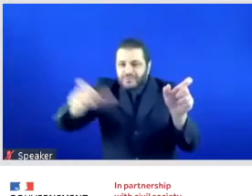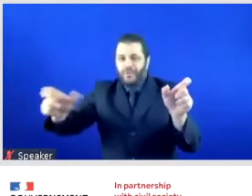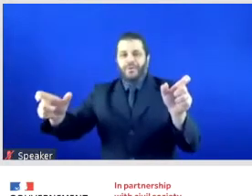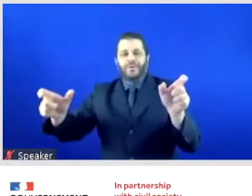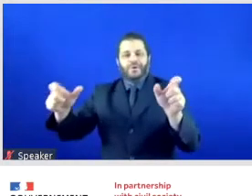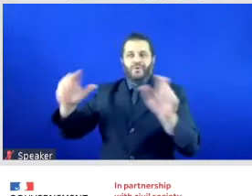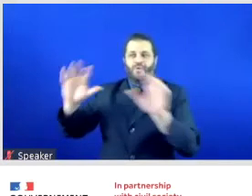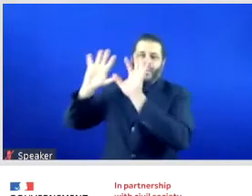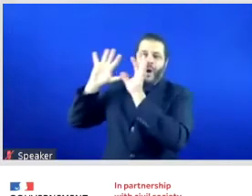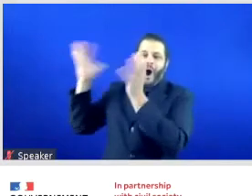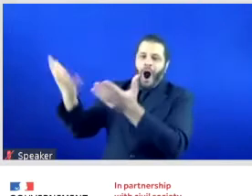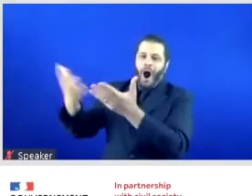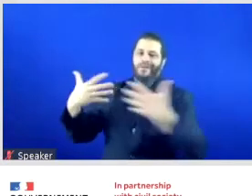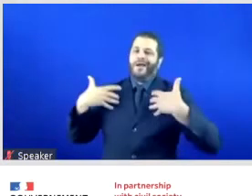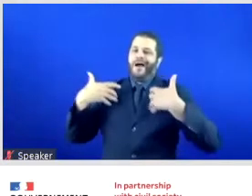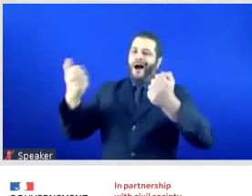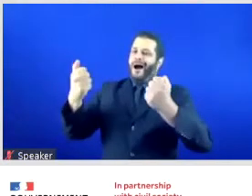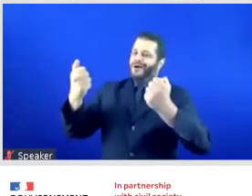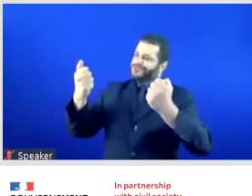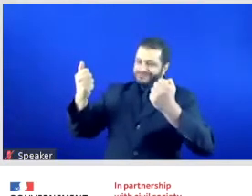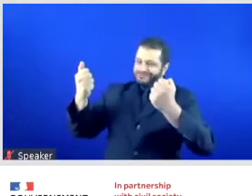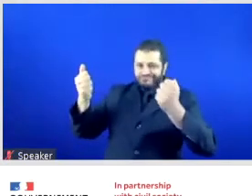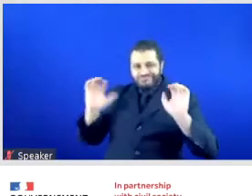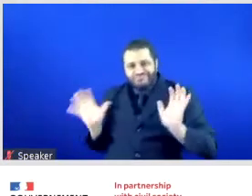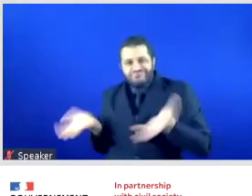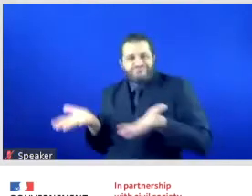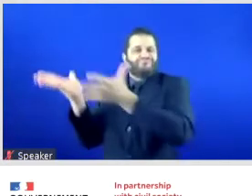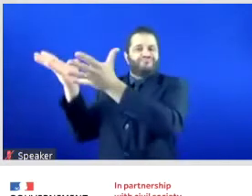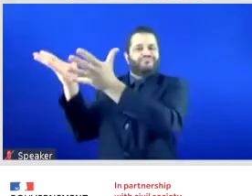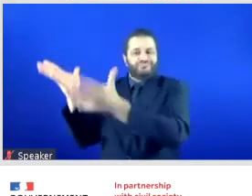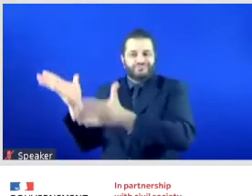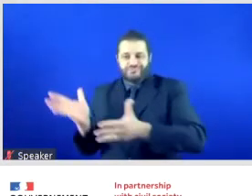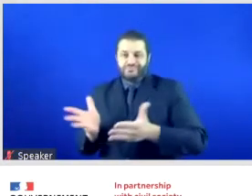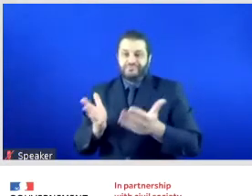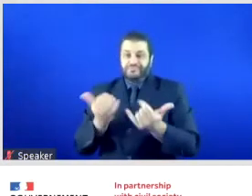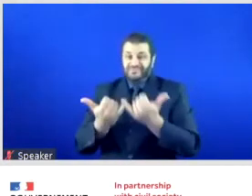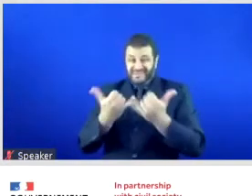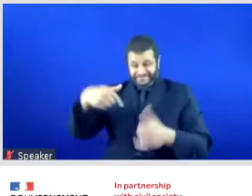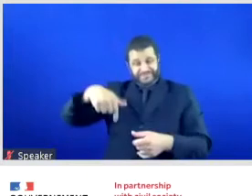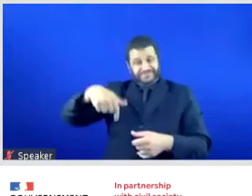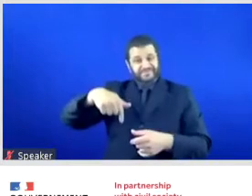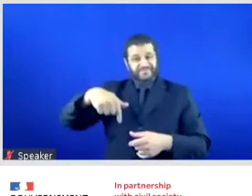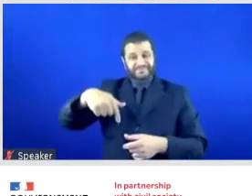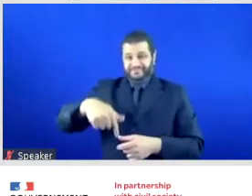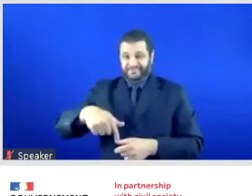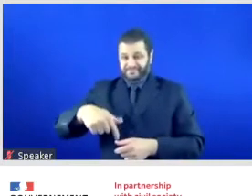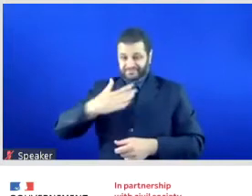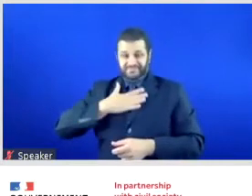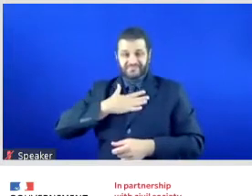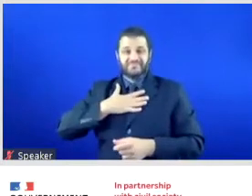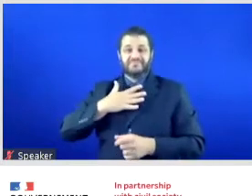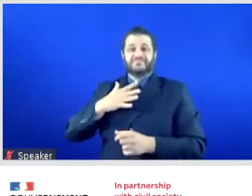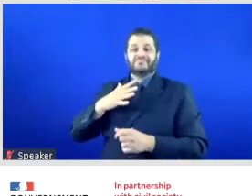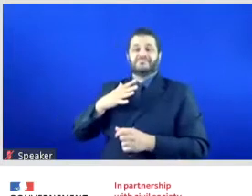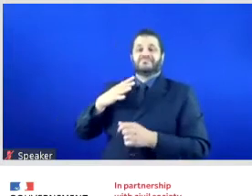of planet am I going to have for my child? So it's that interest and genuine concern that young people often, you